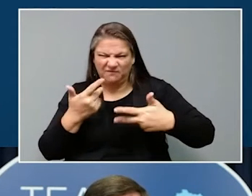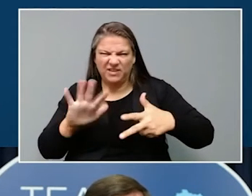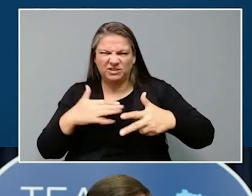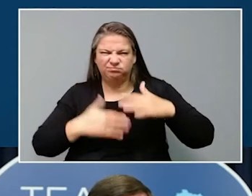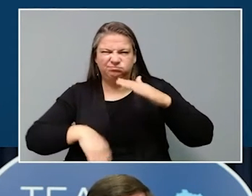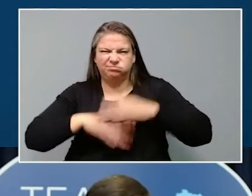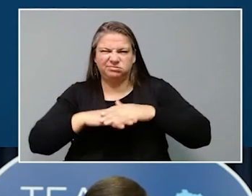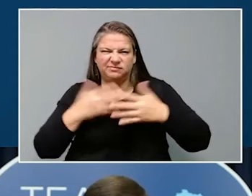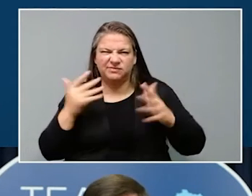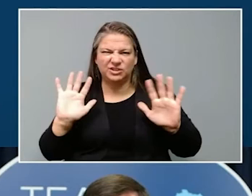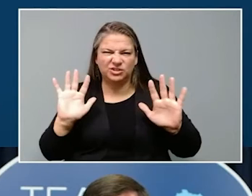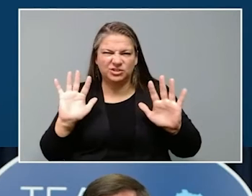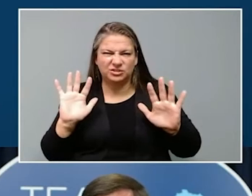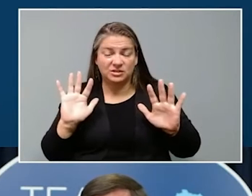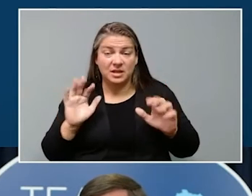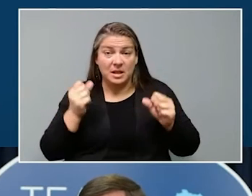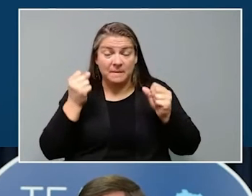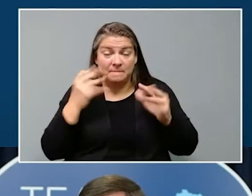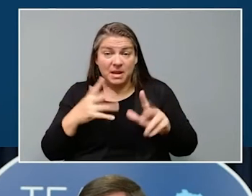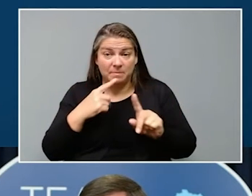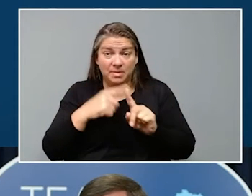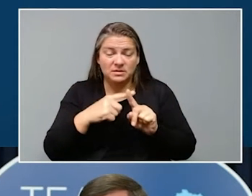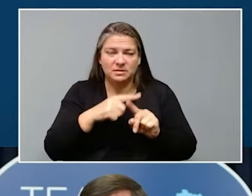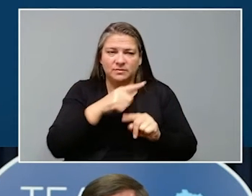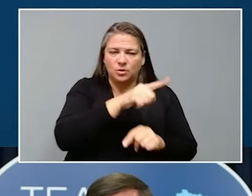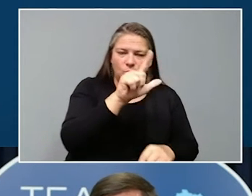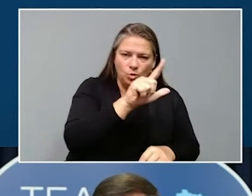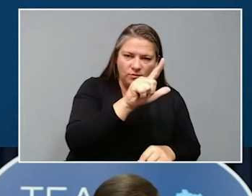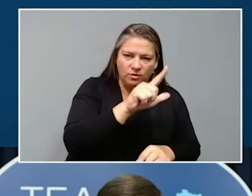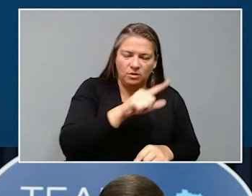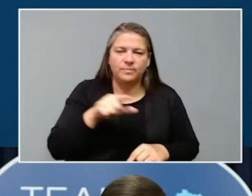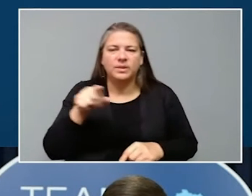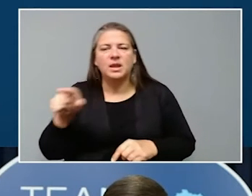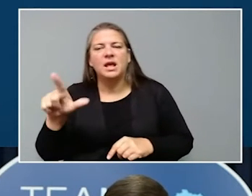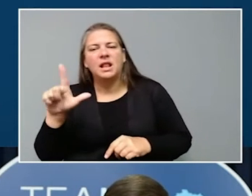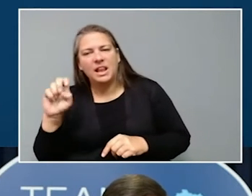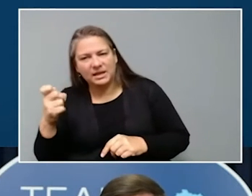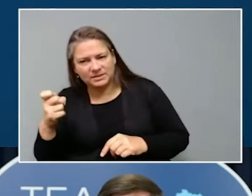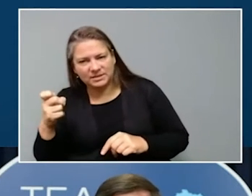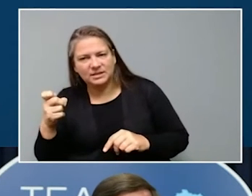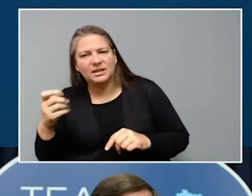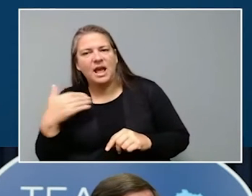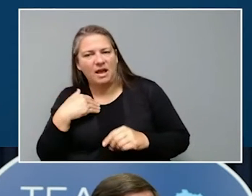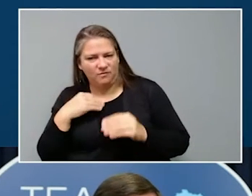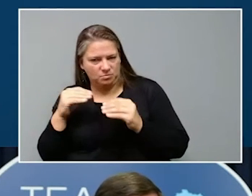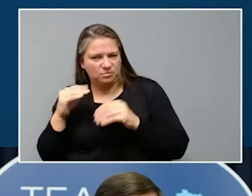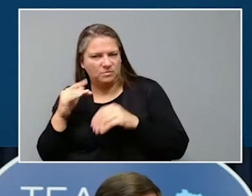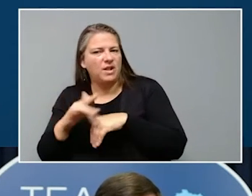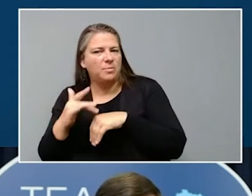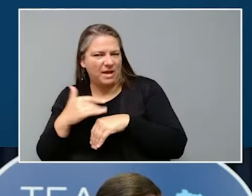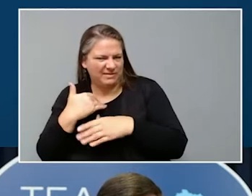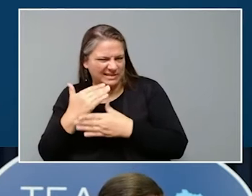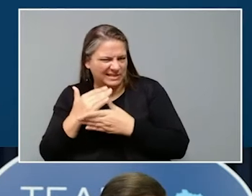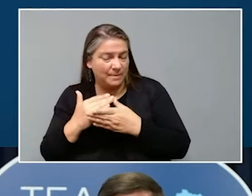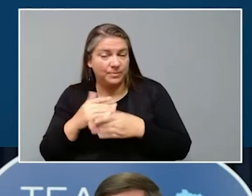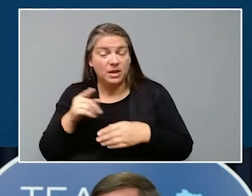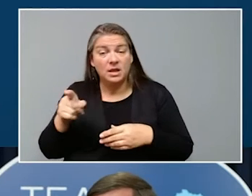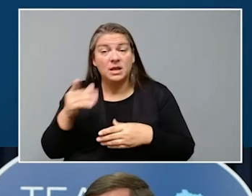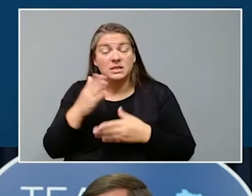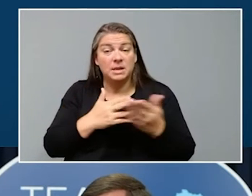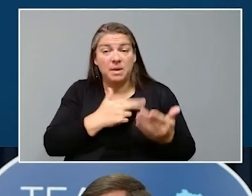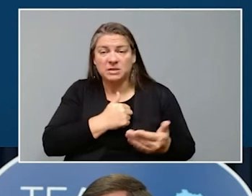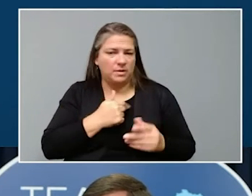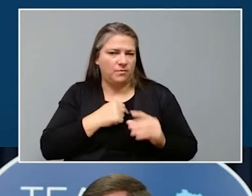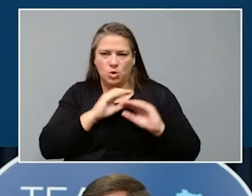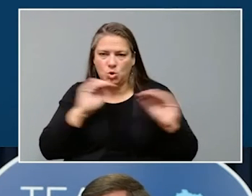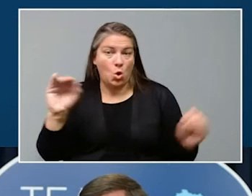in Louisville or Lexington where there is additional capacity. You talk to the regional hospitals, they might not even have an ICU, but they're treating